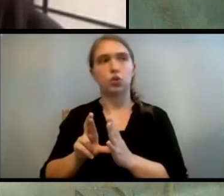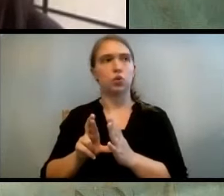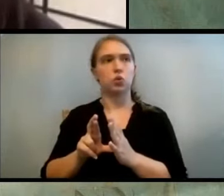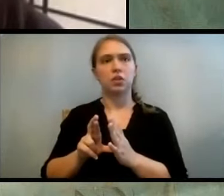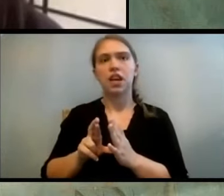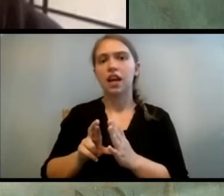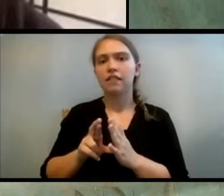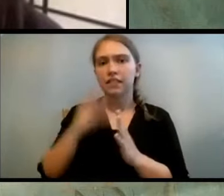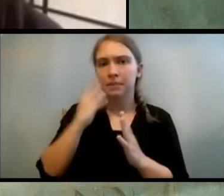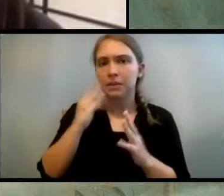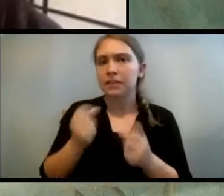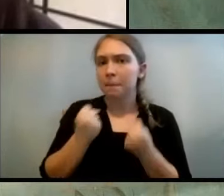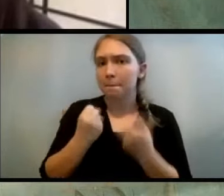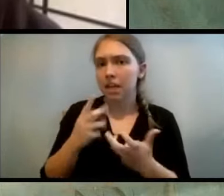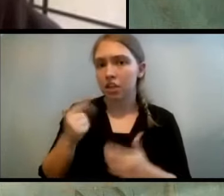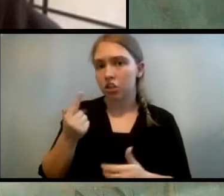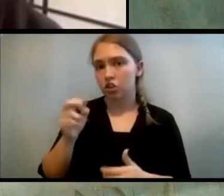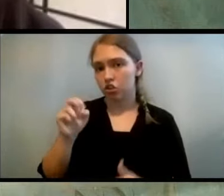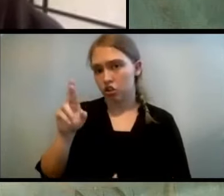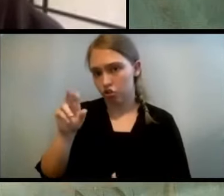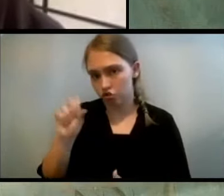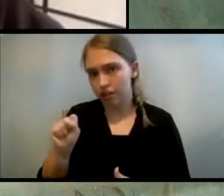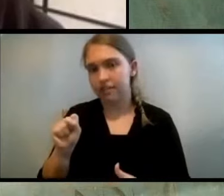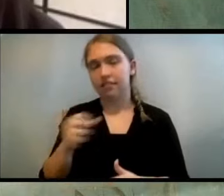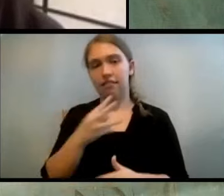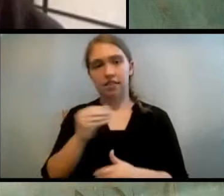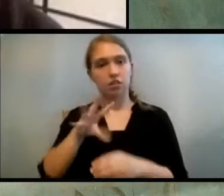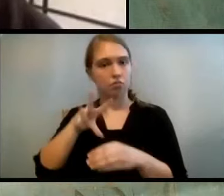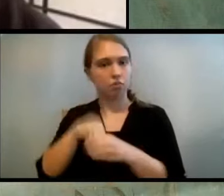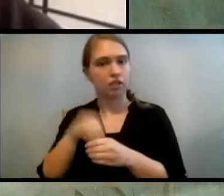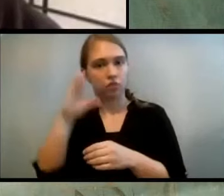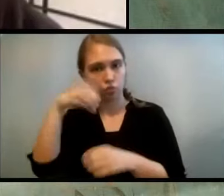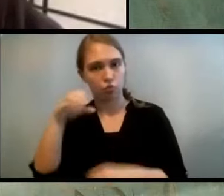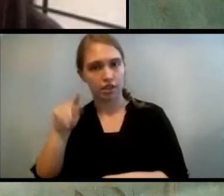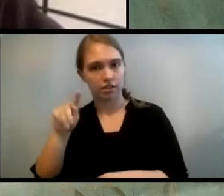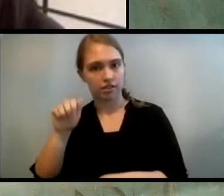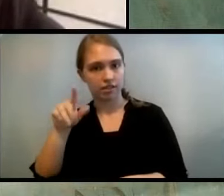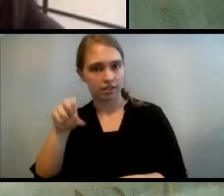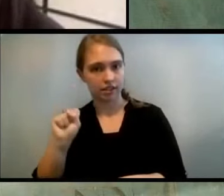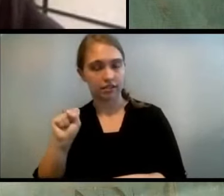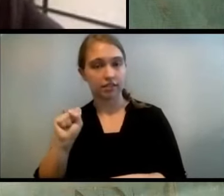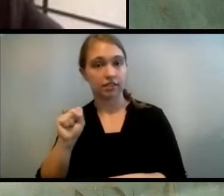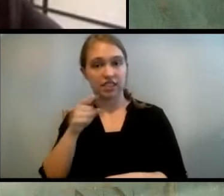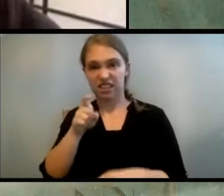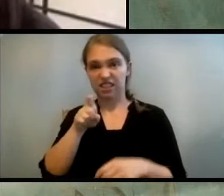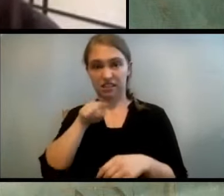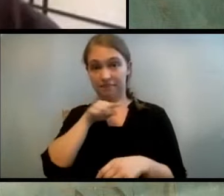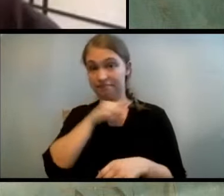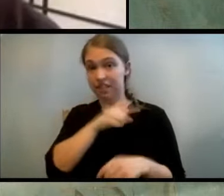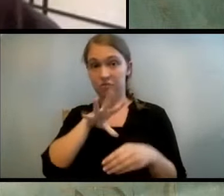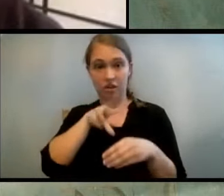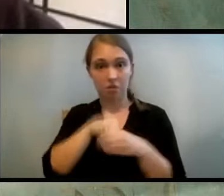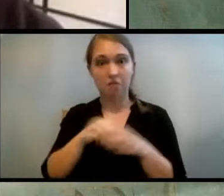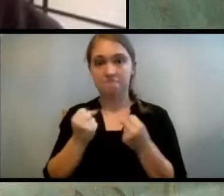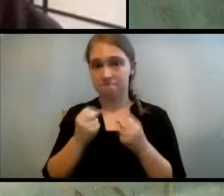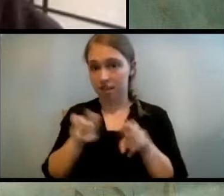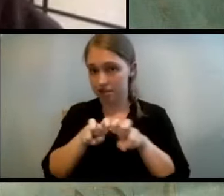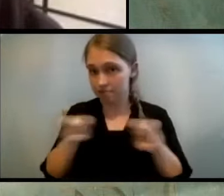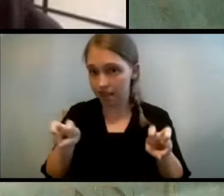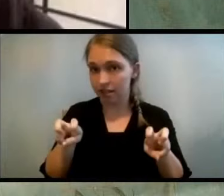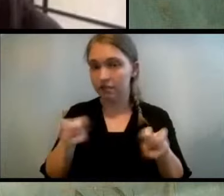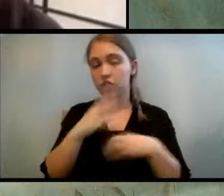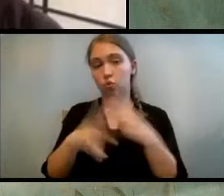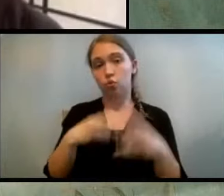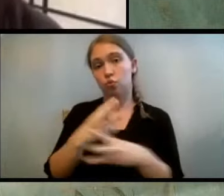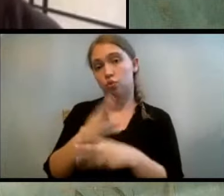Anne Vandermeer's Weird Tales. Scott has lectured on scores of convention panels at multiple world cons, world